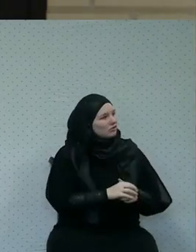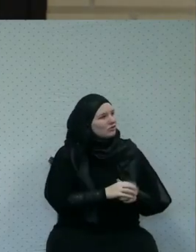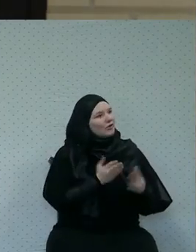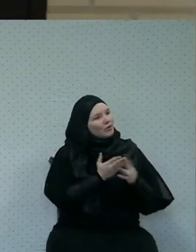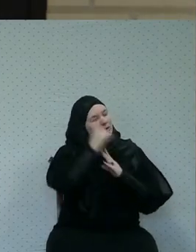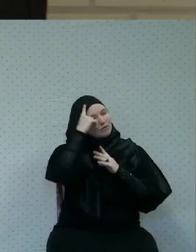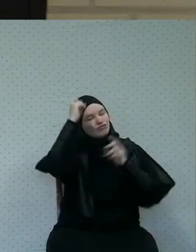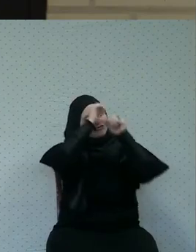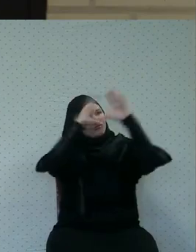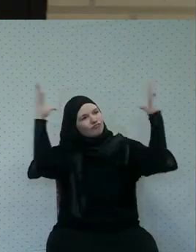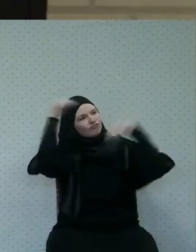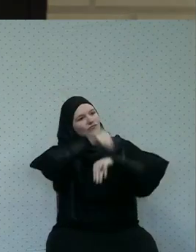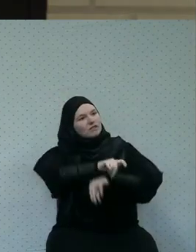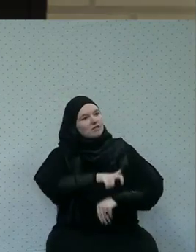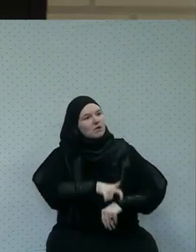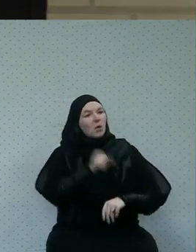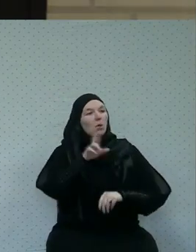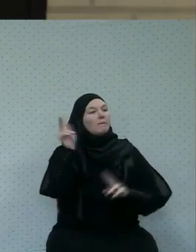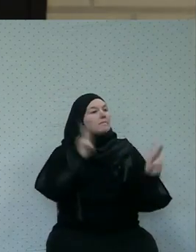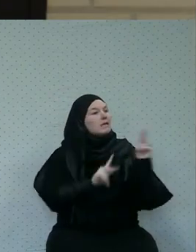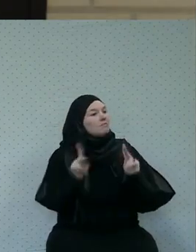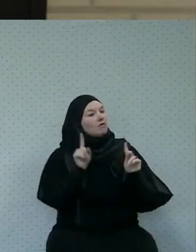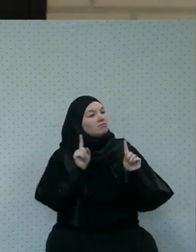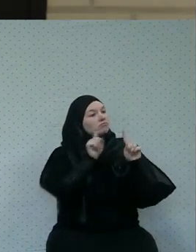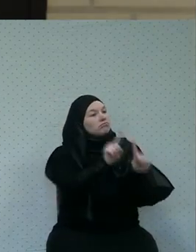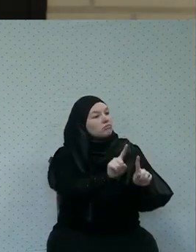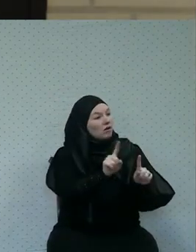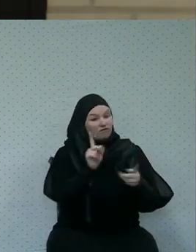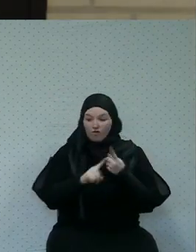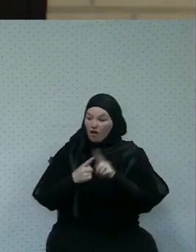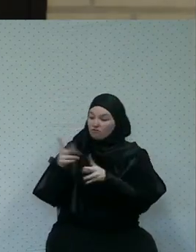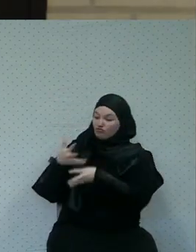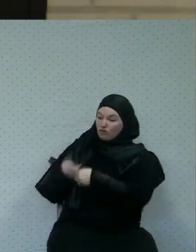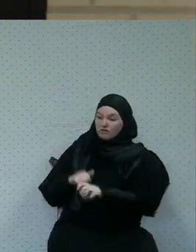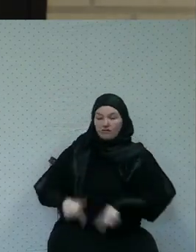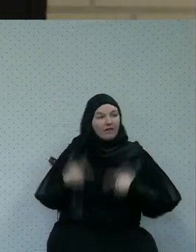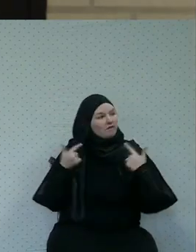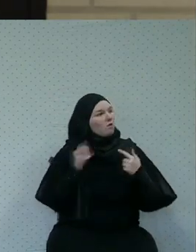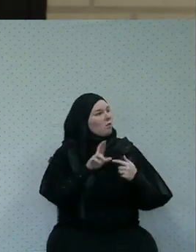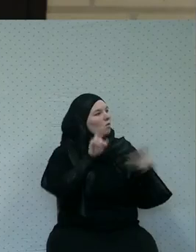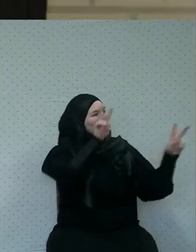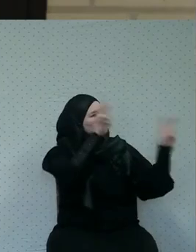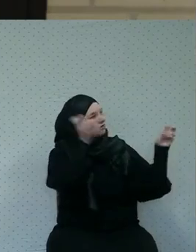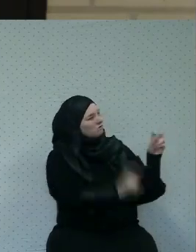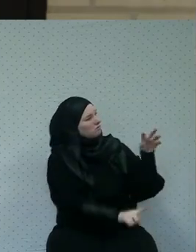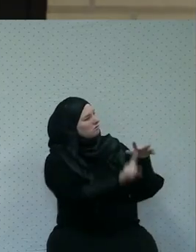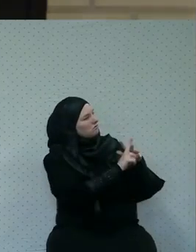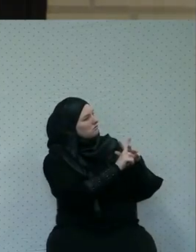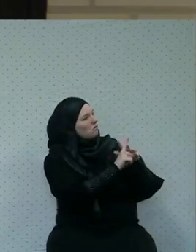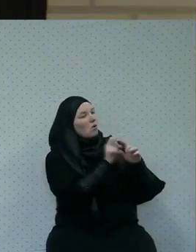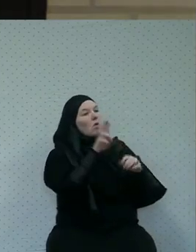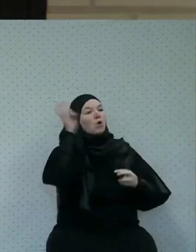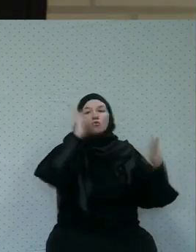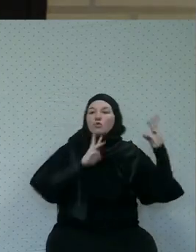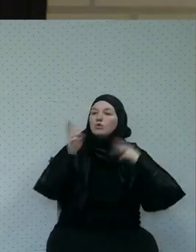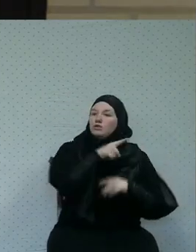see at night, or people that come across in your life, or issues that are raised, or worries